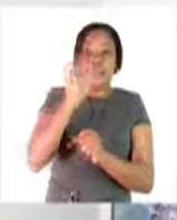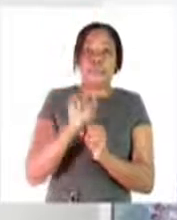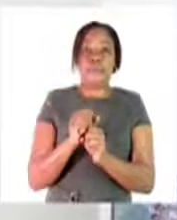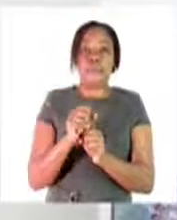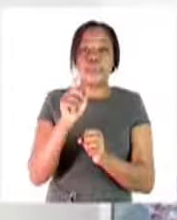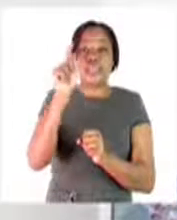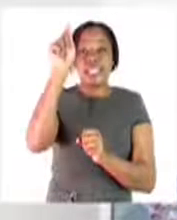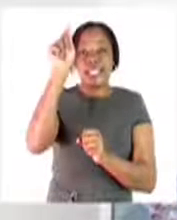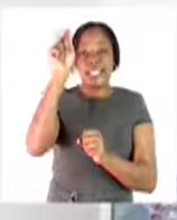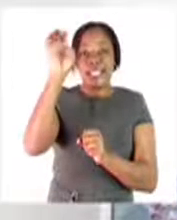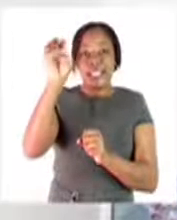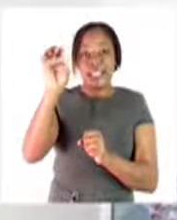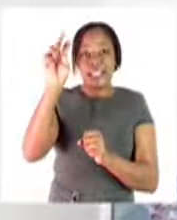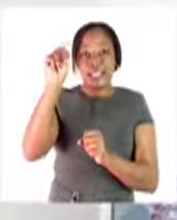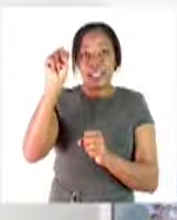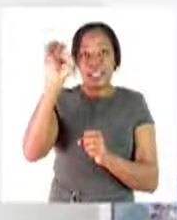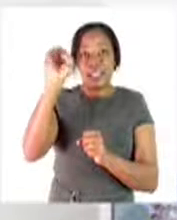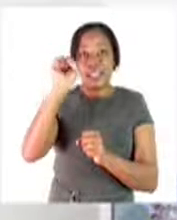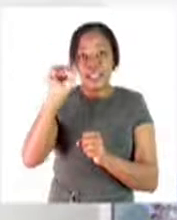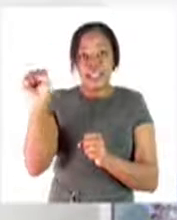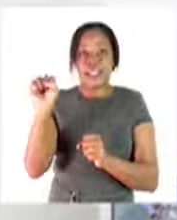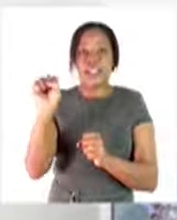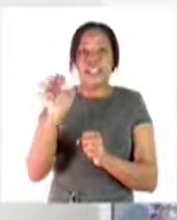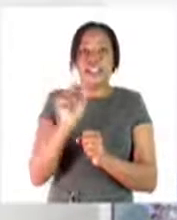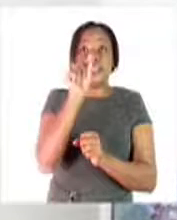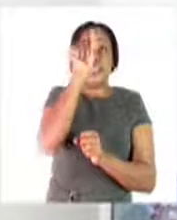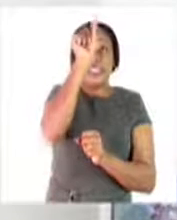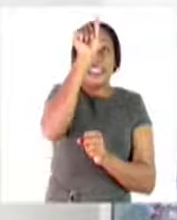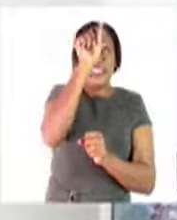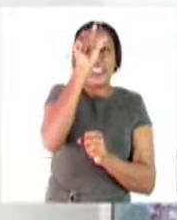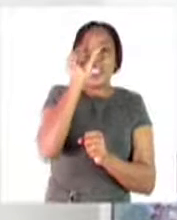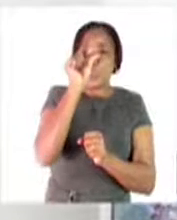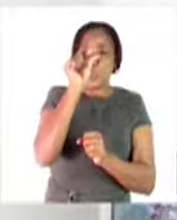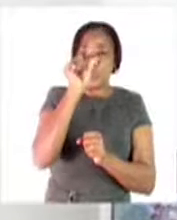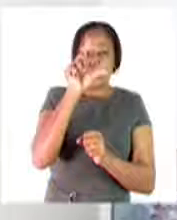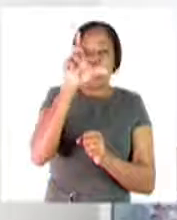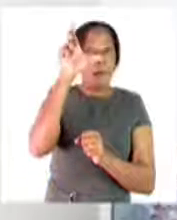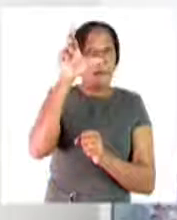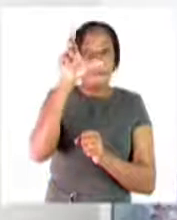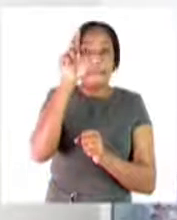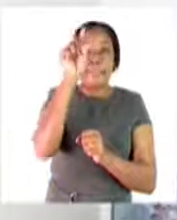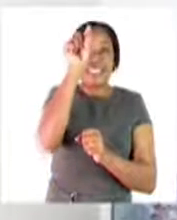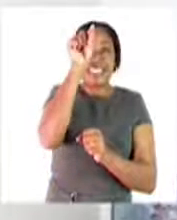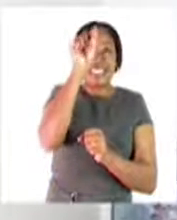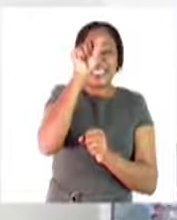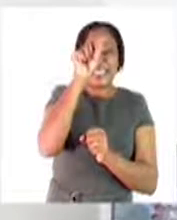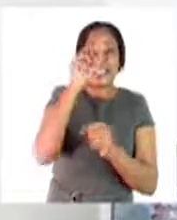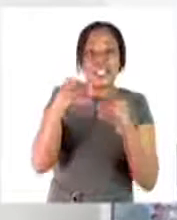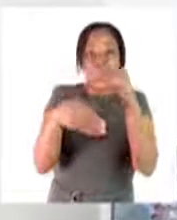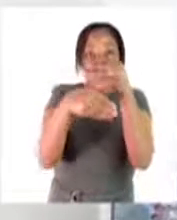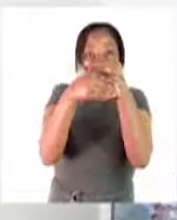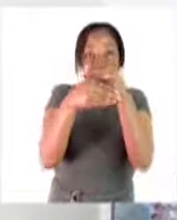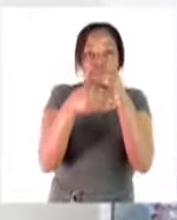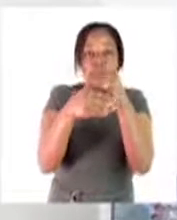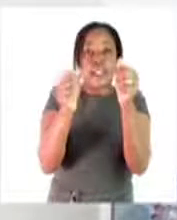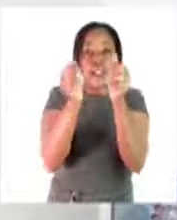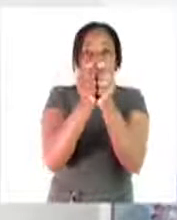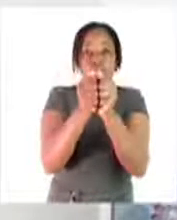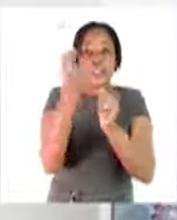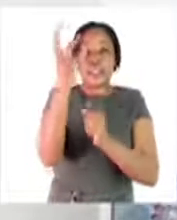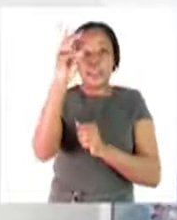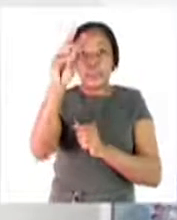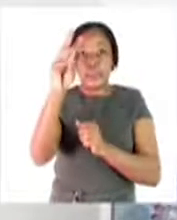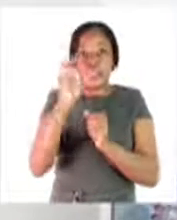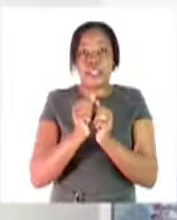on top there. So you write your small 1 on top of a 6 because it has to be added now to the tens. Are